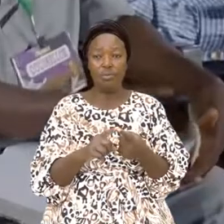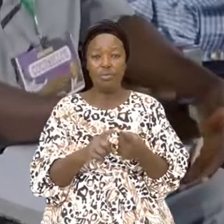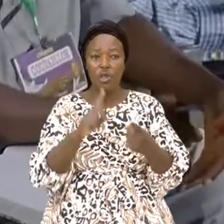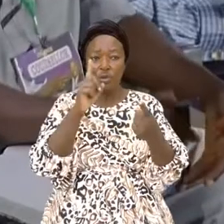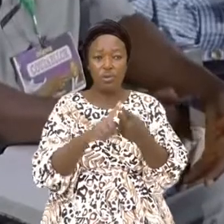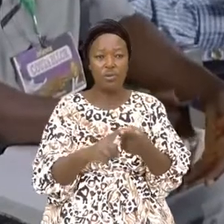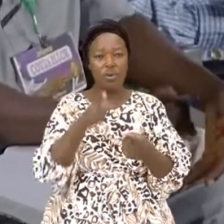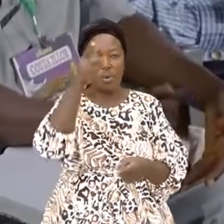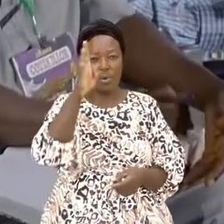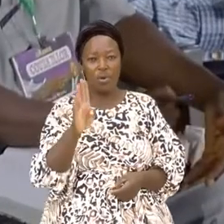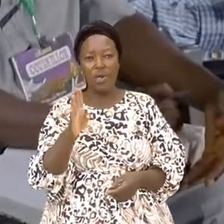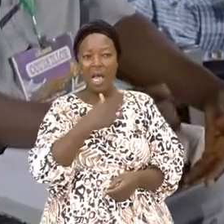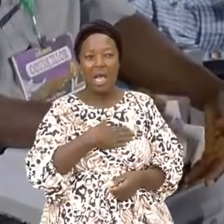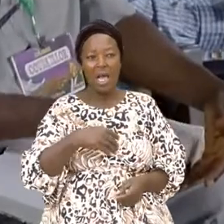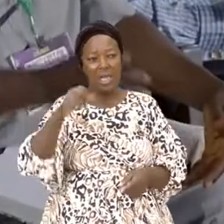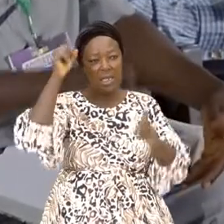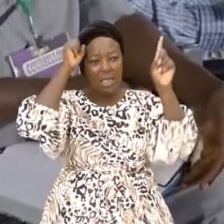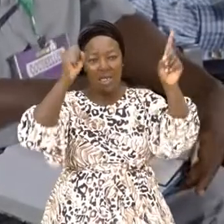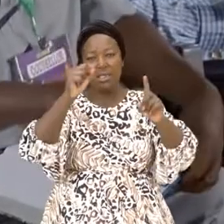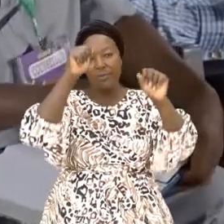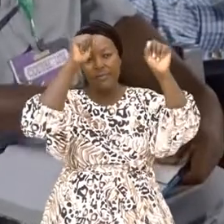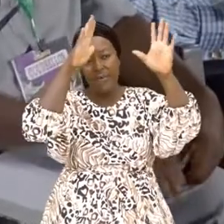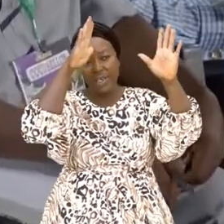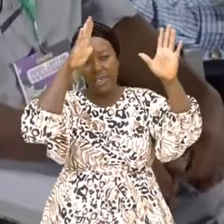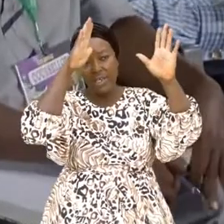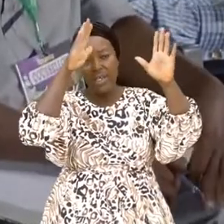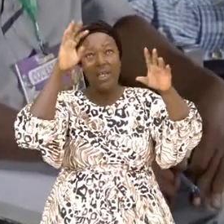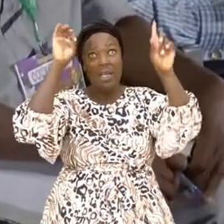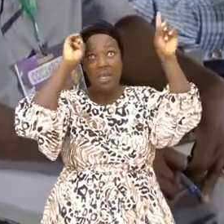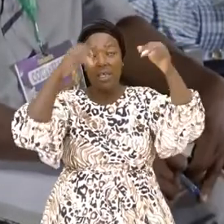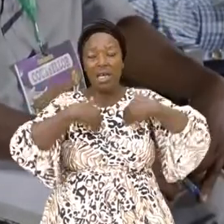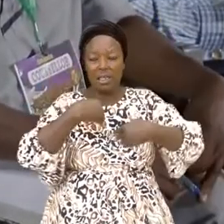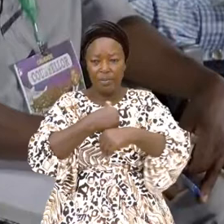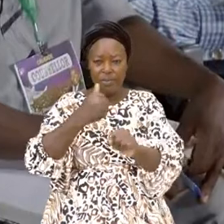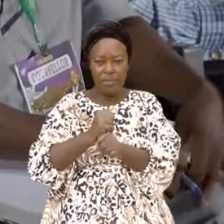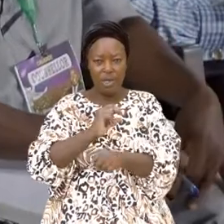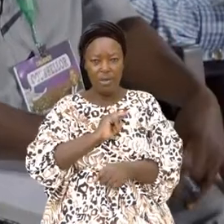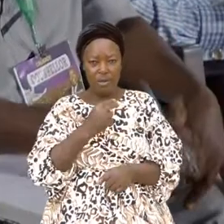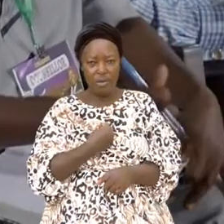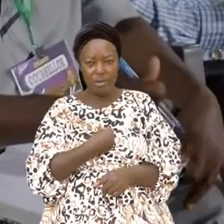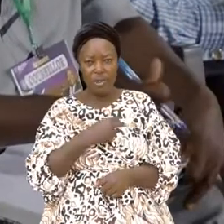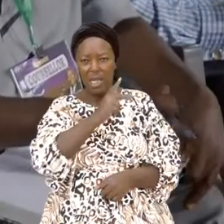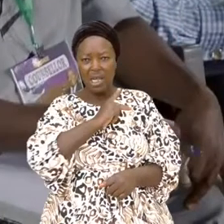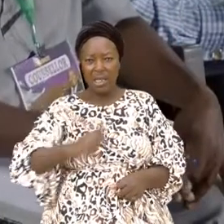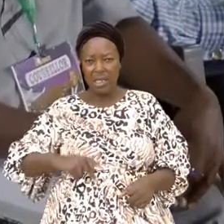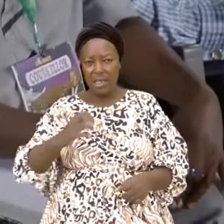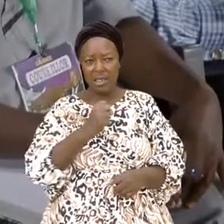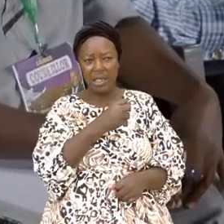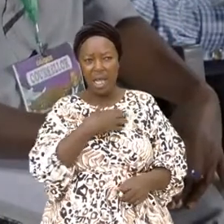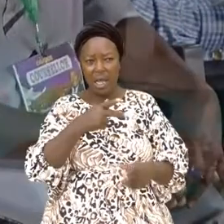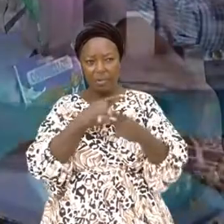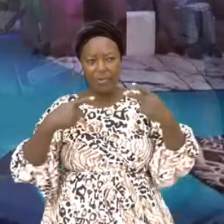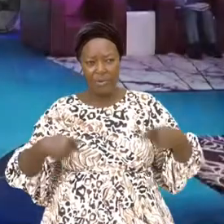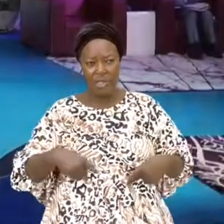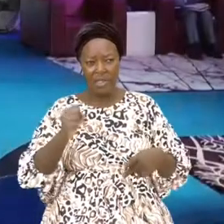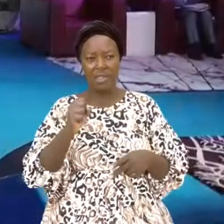unto God and to His Father. He has made us kings and